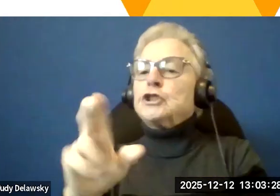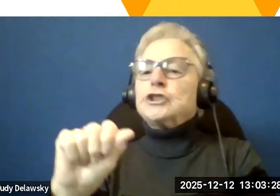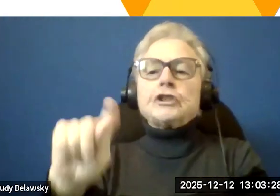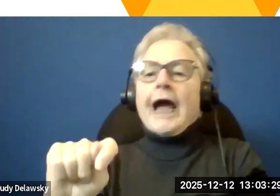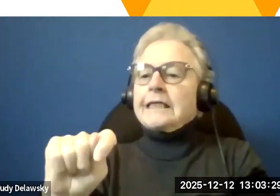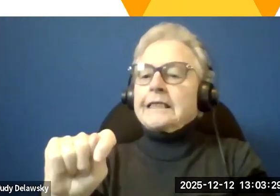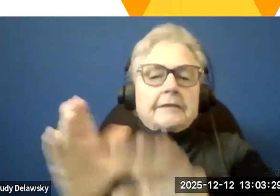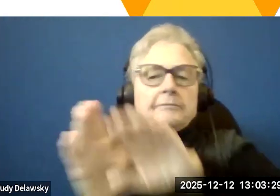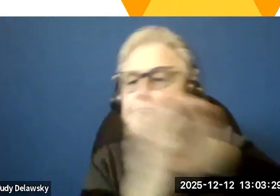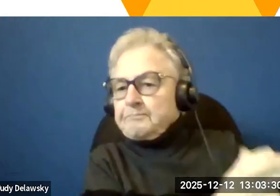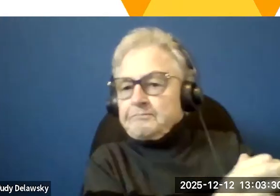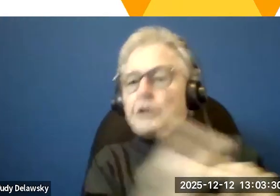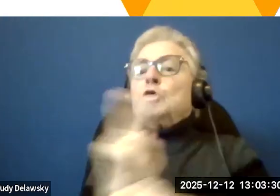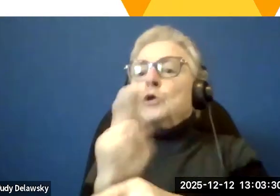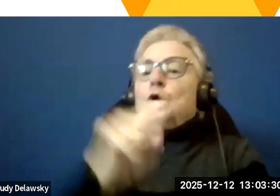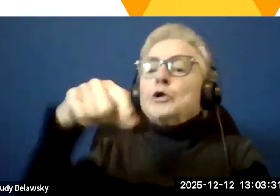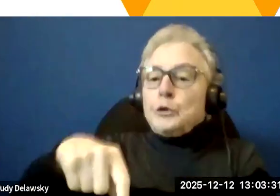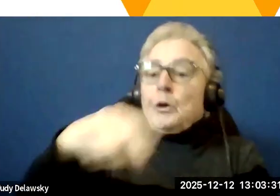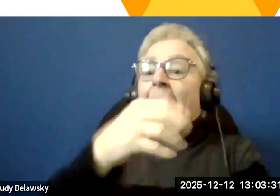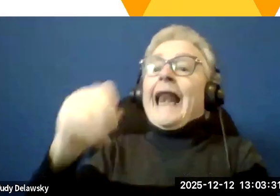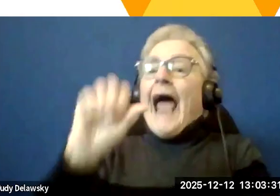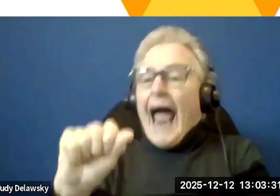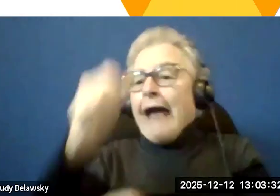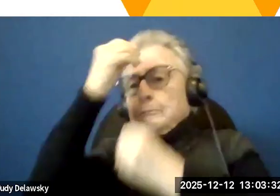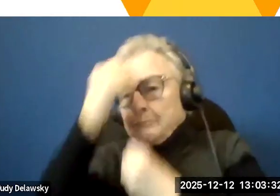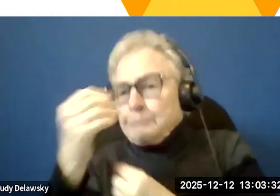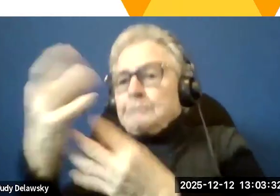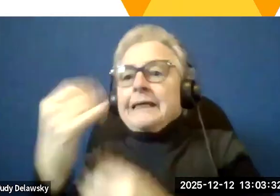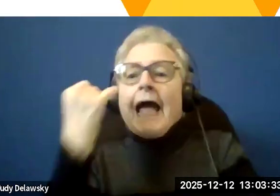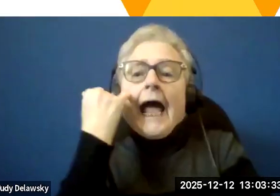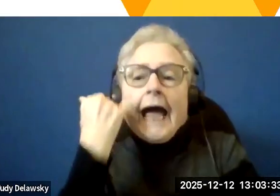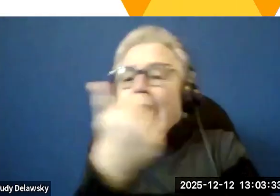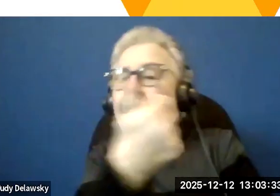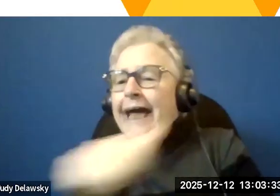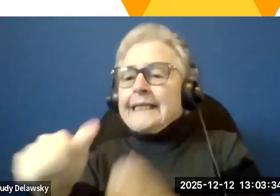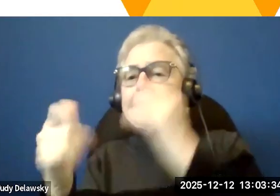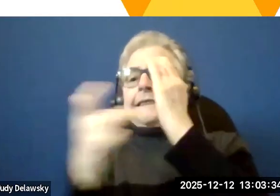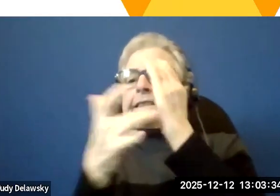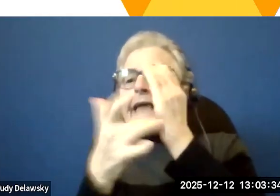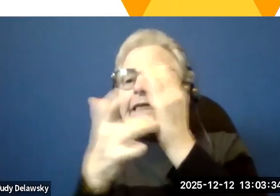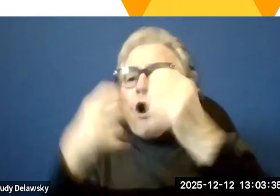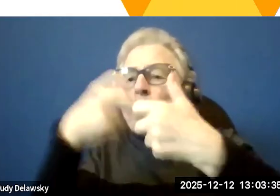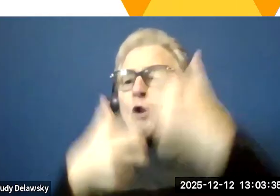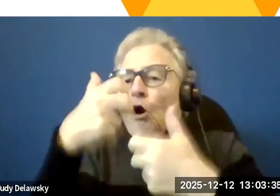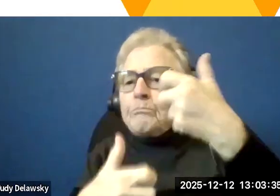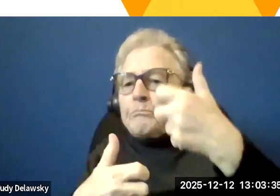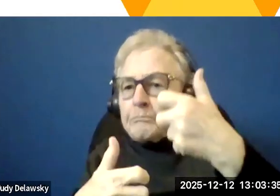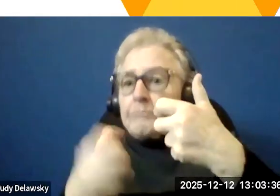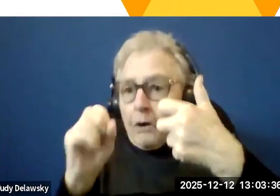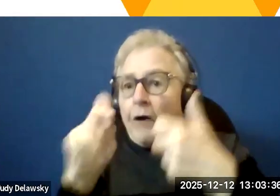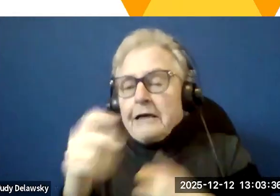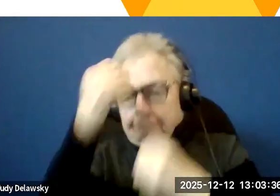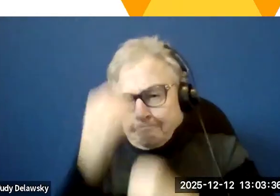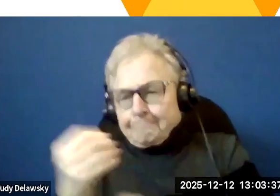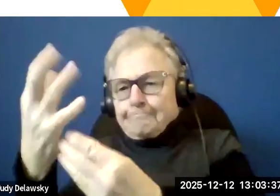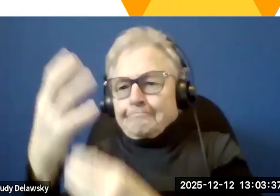doesn't distract anybody with screen readers. So if you're having any technical issues, please mention it in the Q&A, and also anytime add